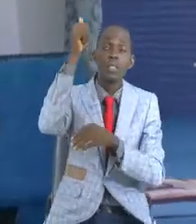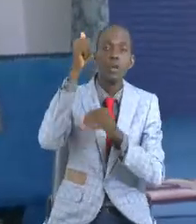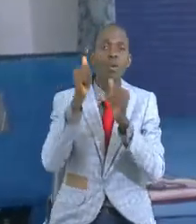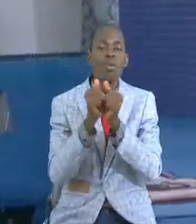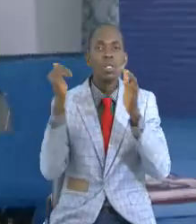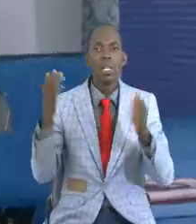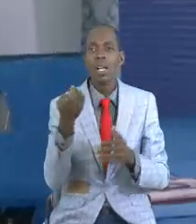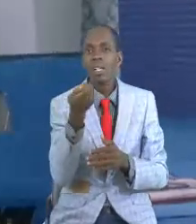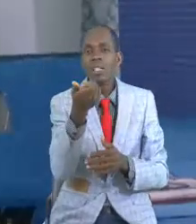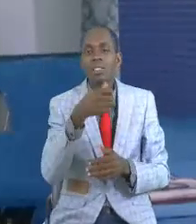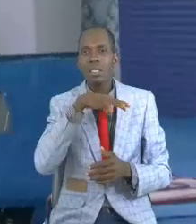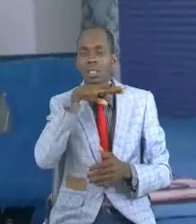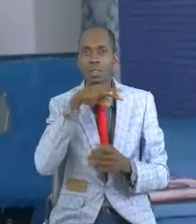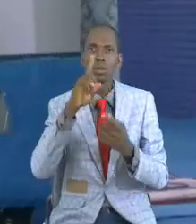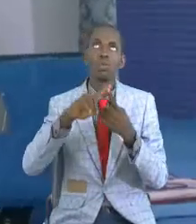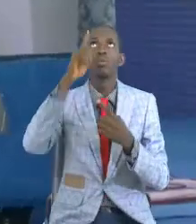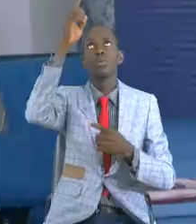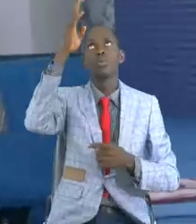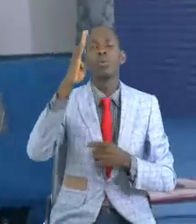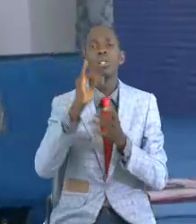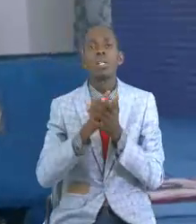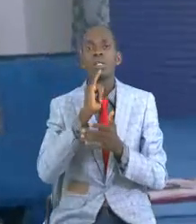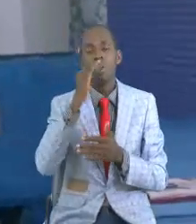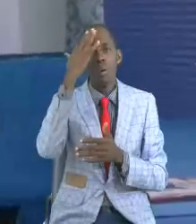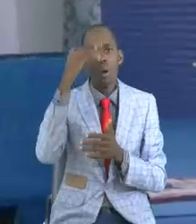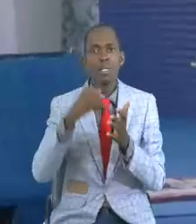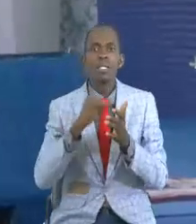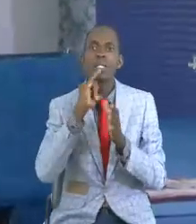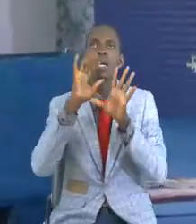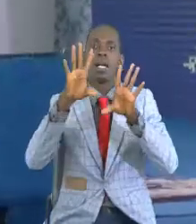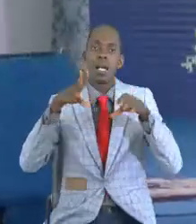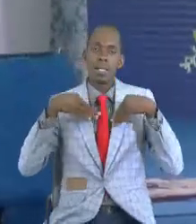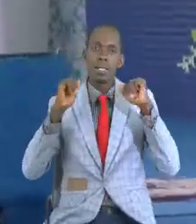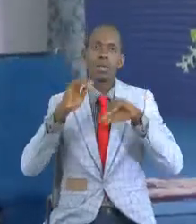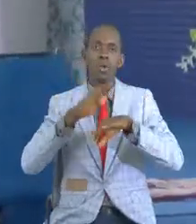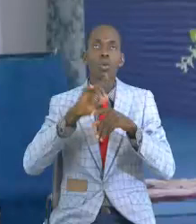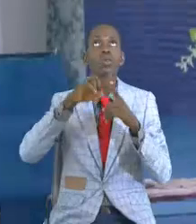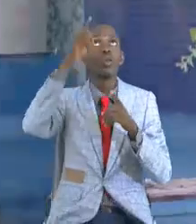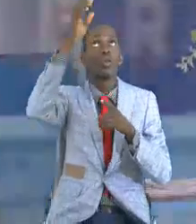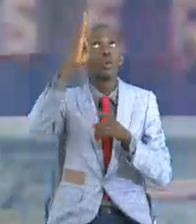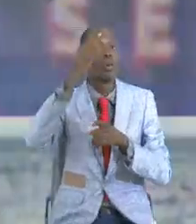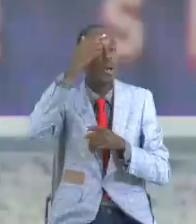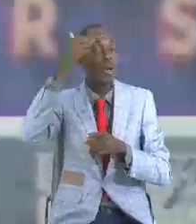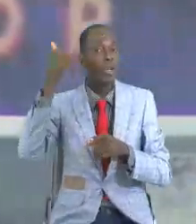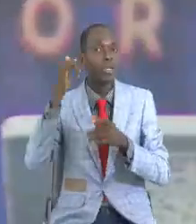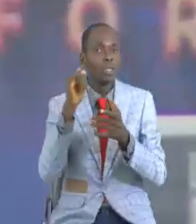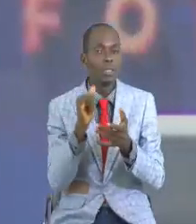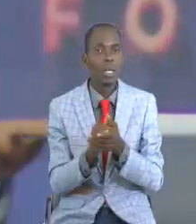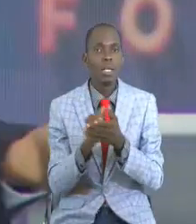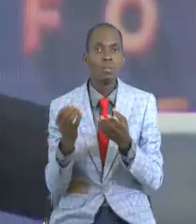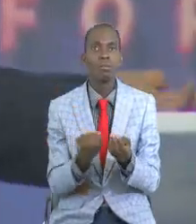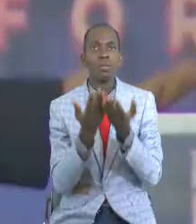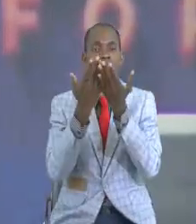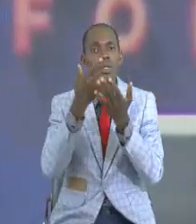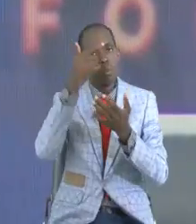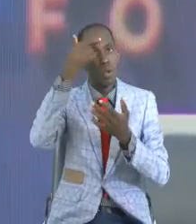That's why it's acceptable unto God, because that sacrifice, because that offering